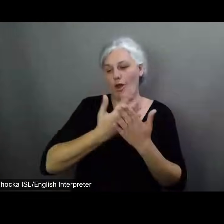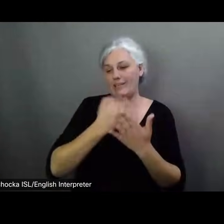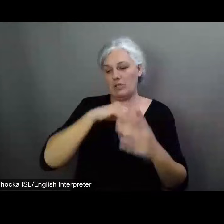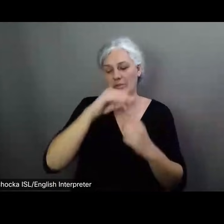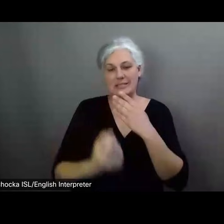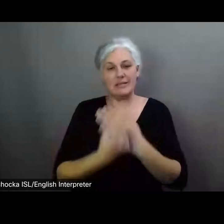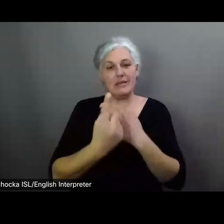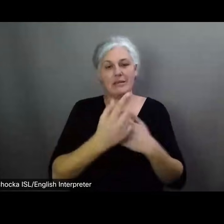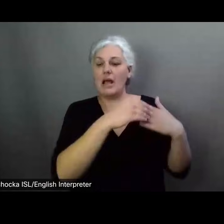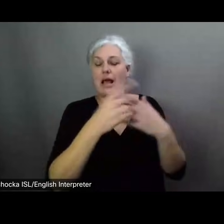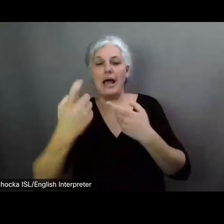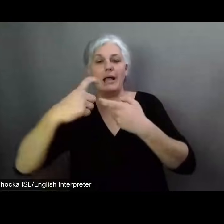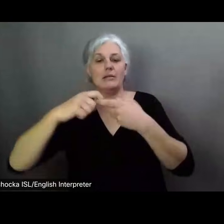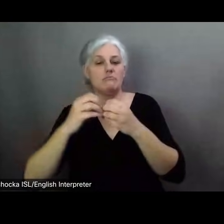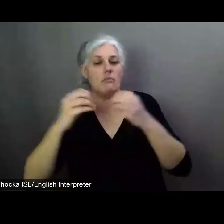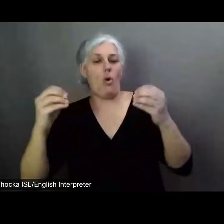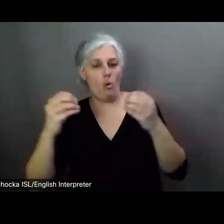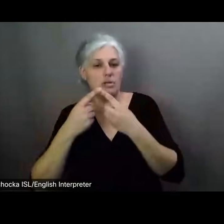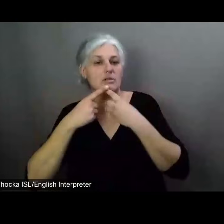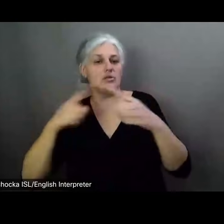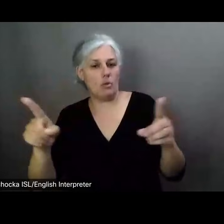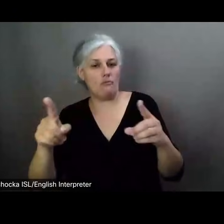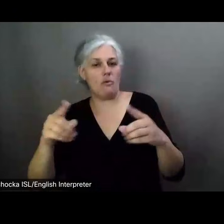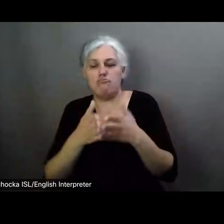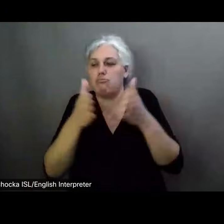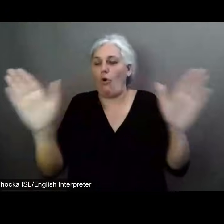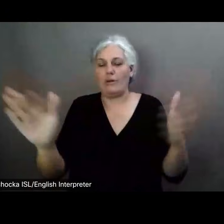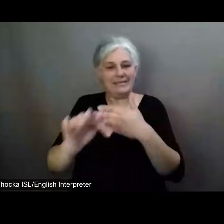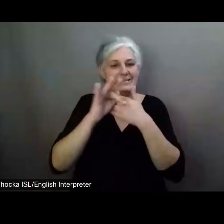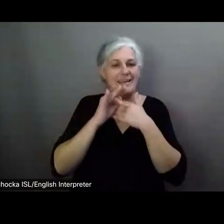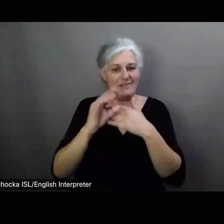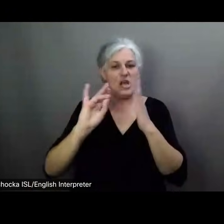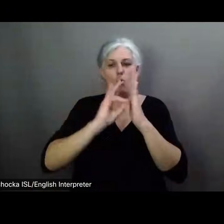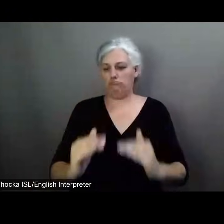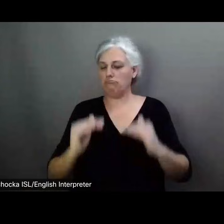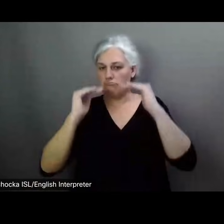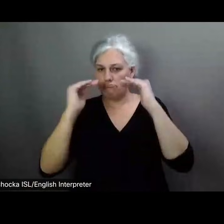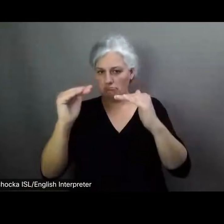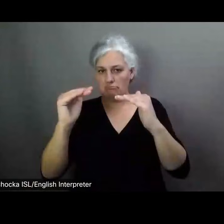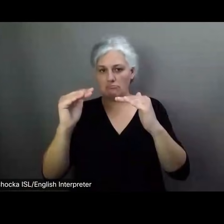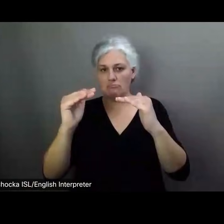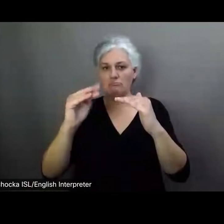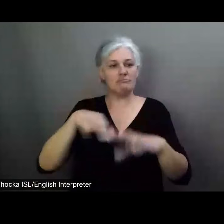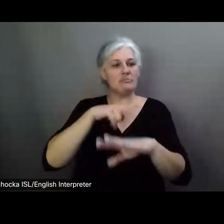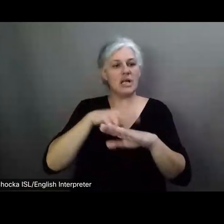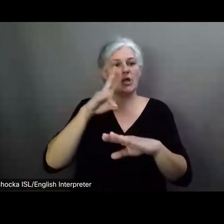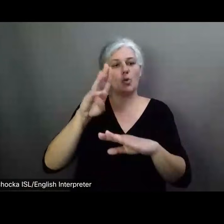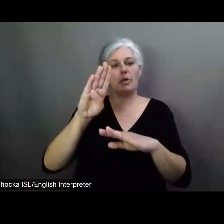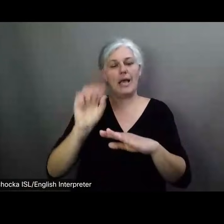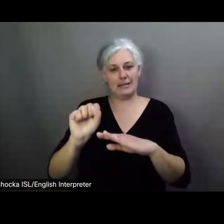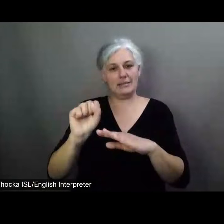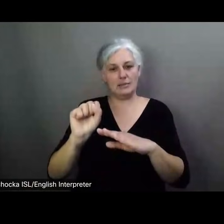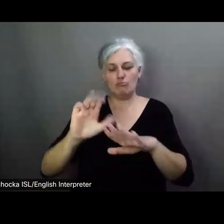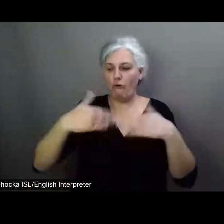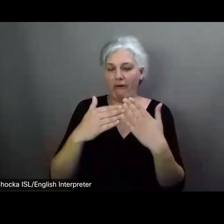links open disclosure to broader safety and quality goals. These different entities within our national QPS provide